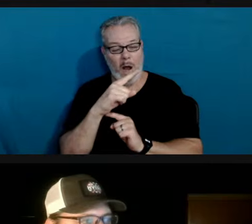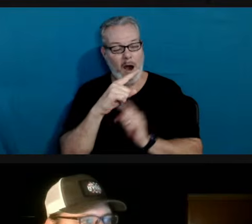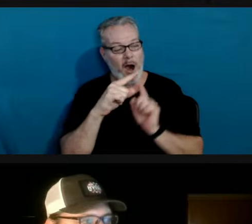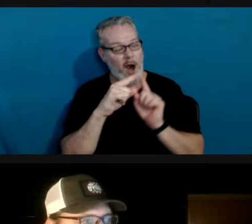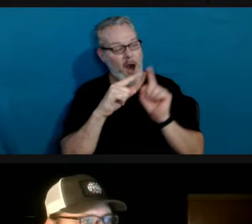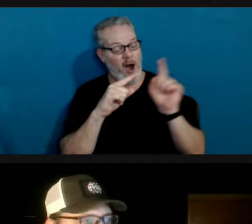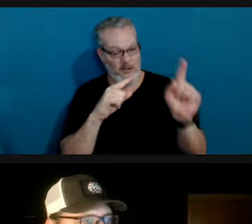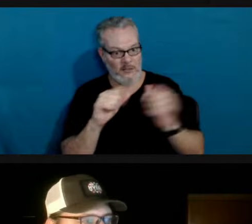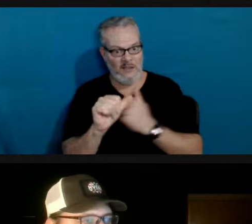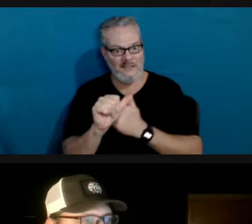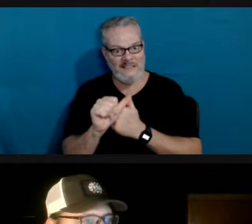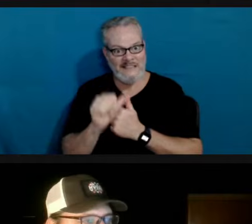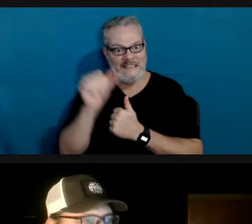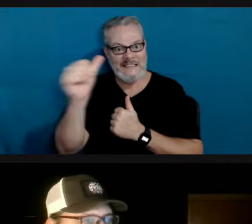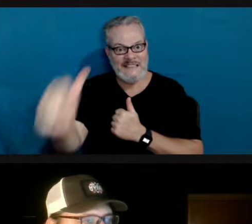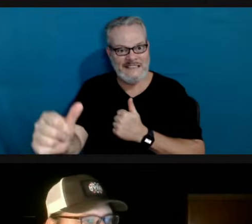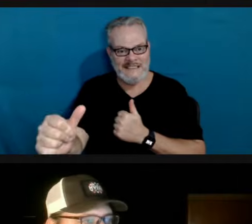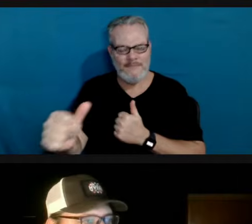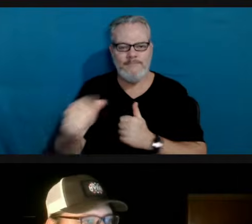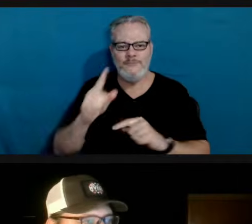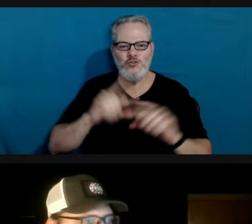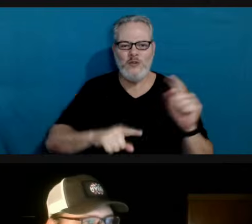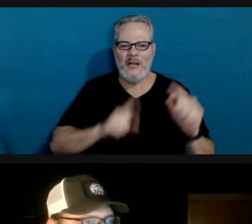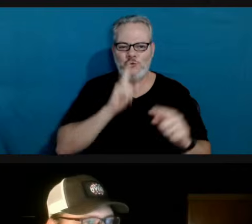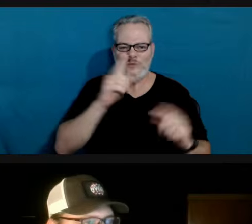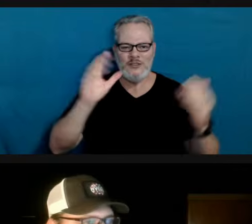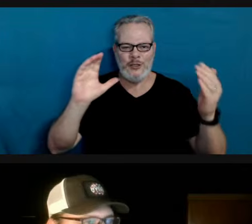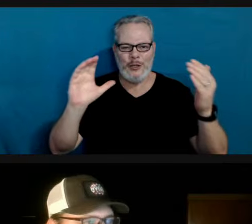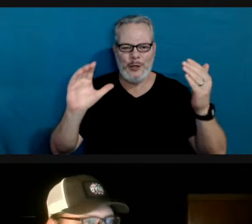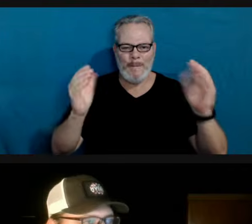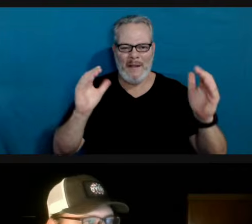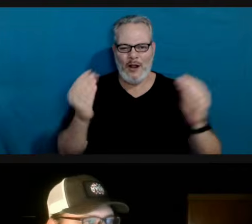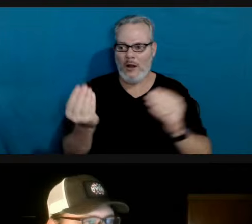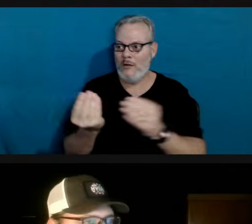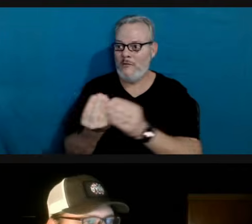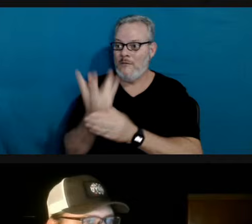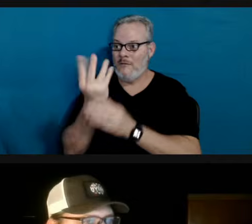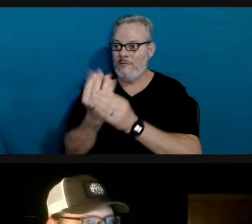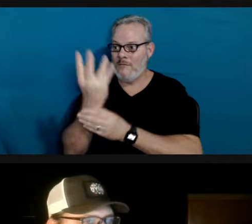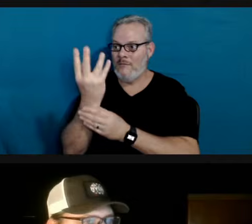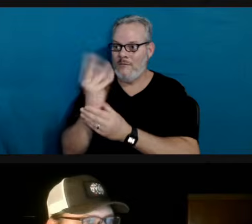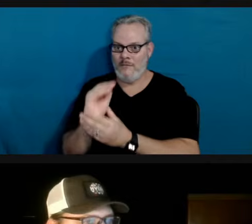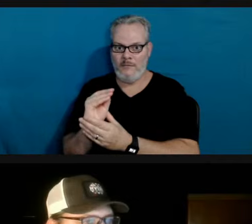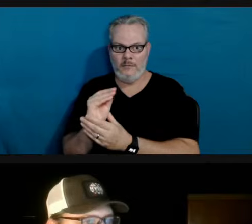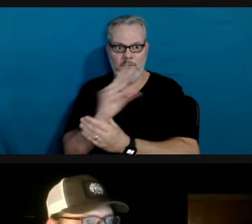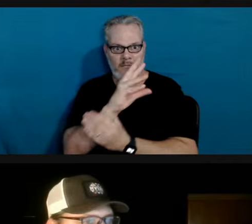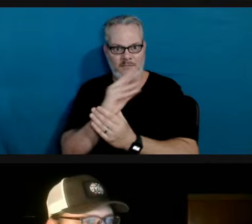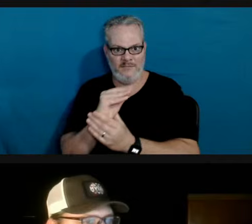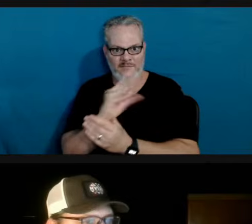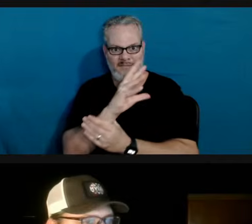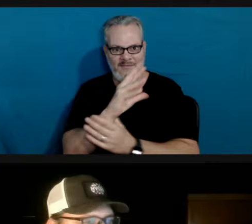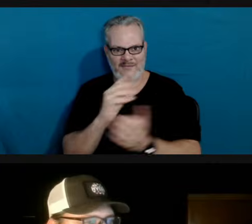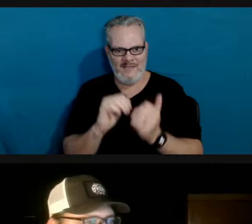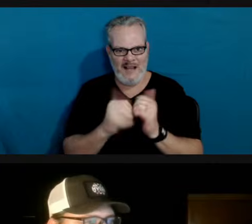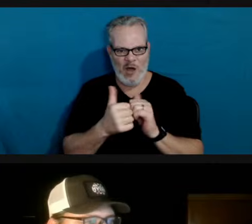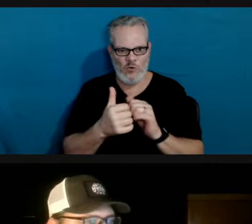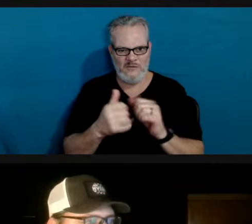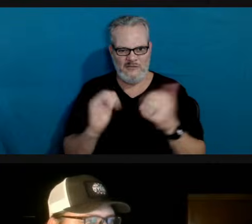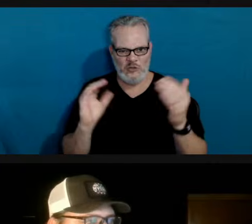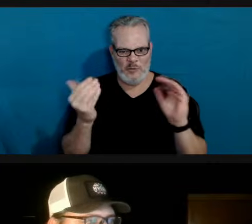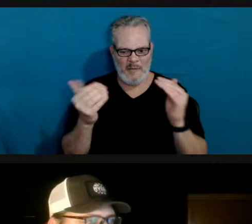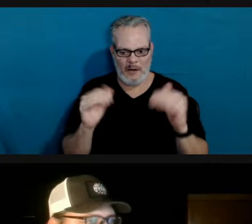really apples to apples compare those to the ones that go straight up. Right. Is it? All right. So that's the